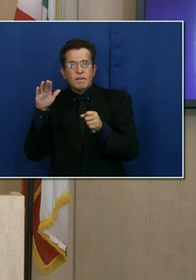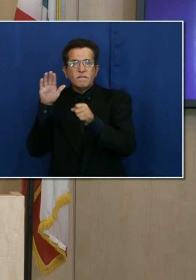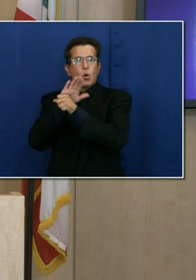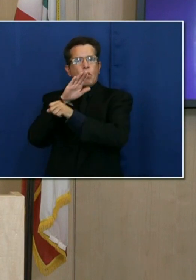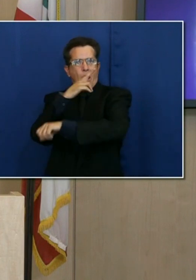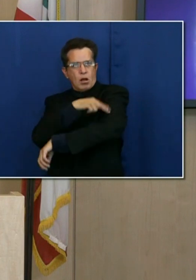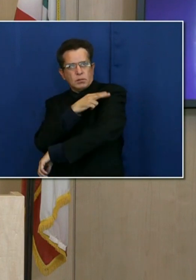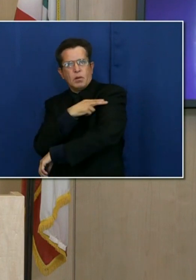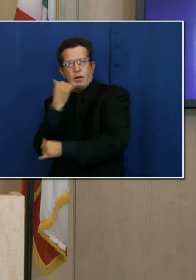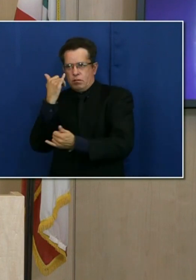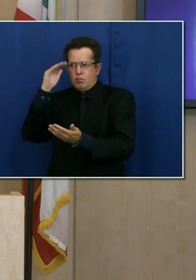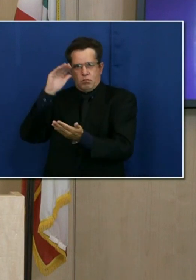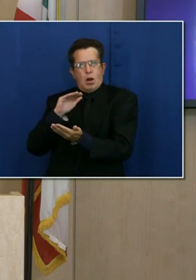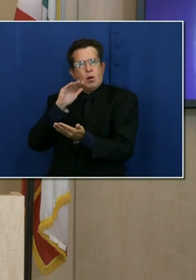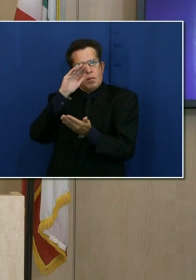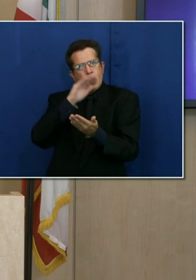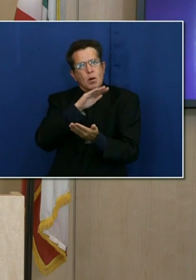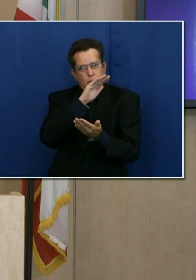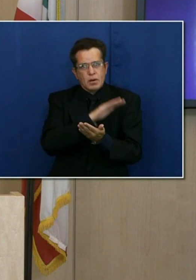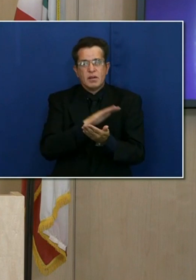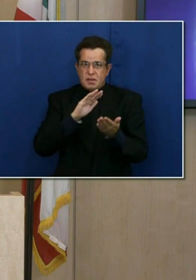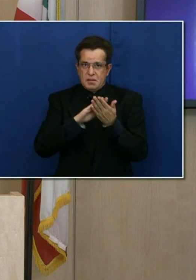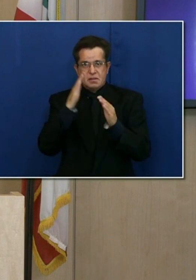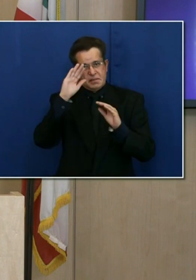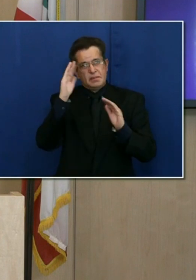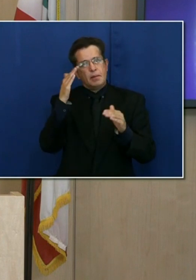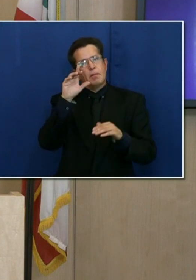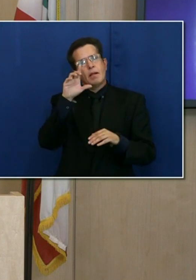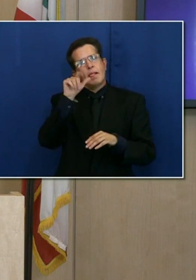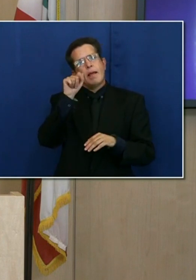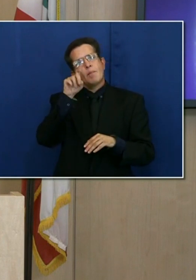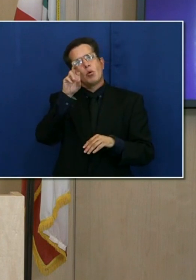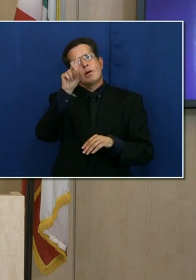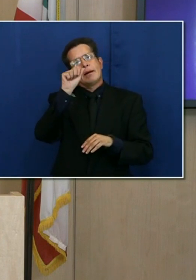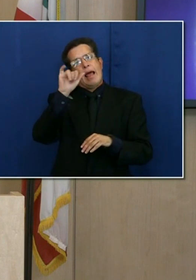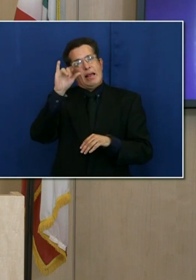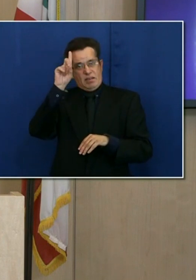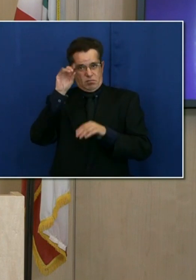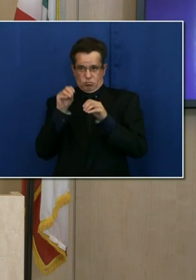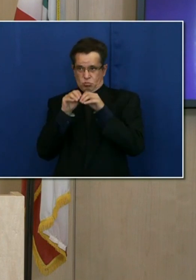that mean we're not likely to see a Labor Day surge, or is it still too early to tell?